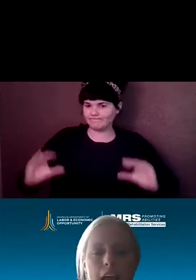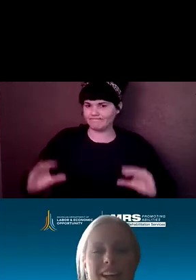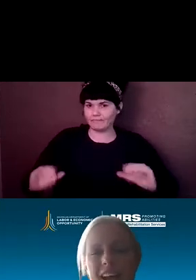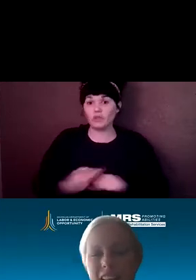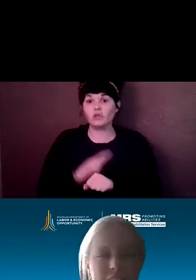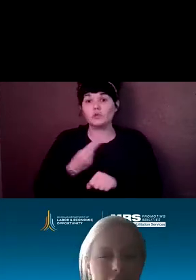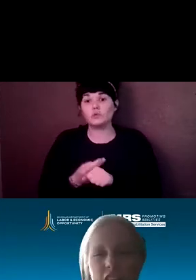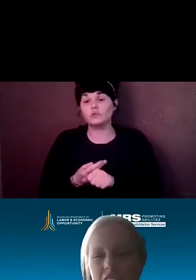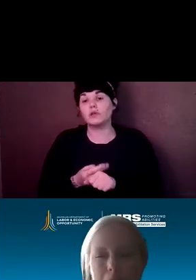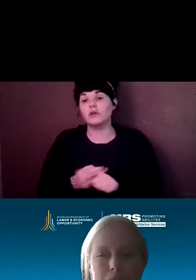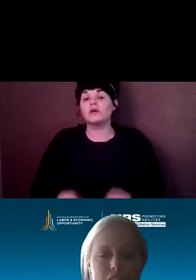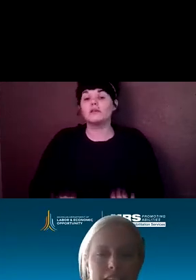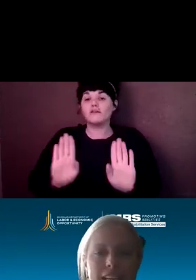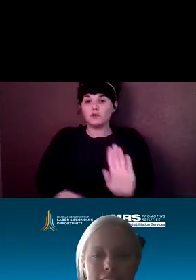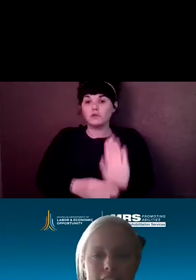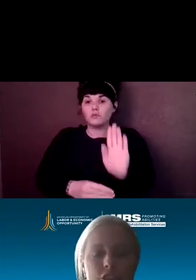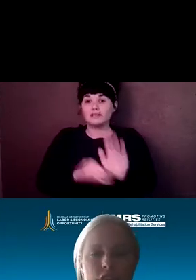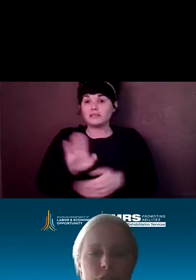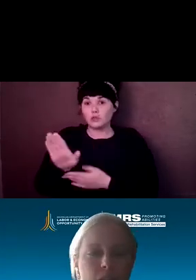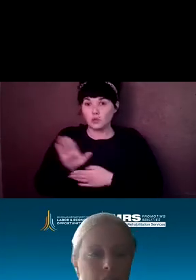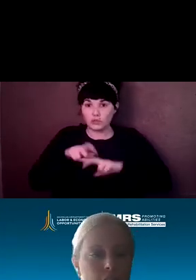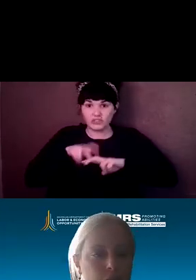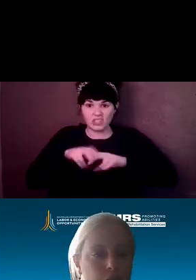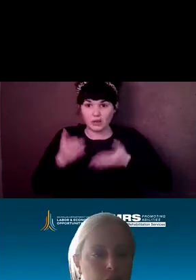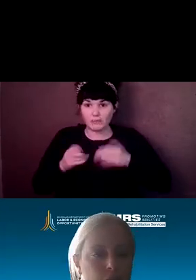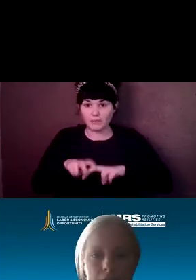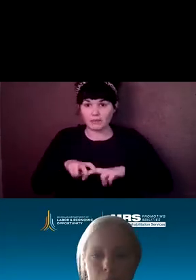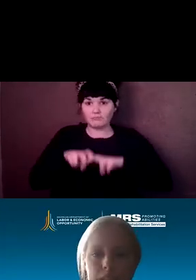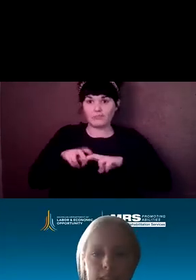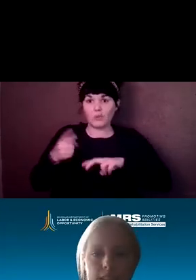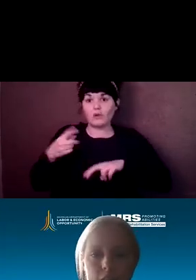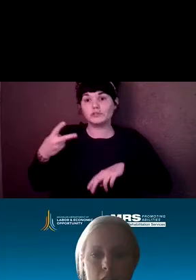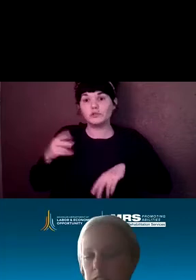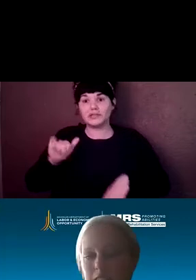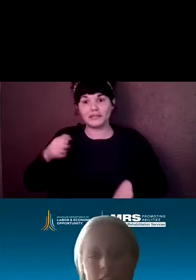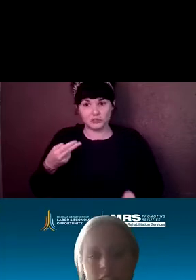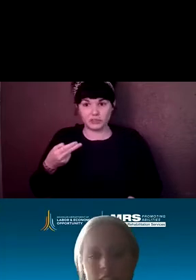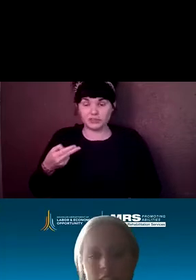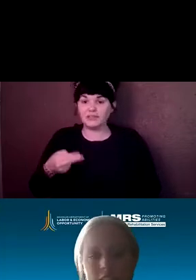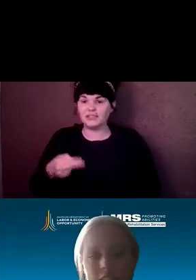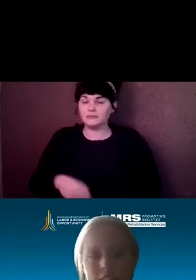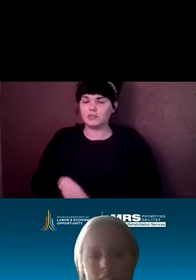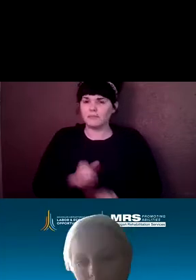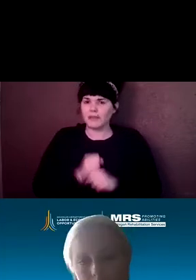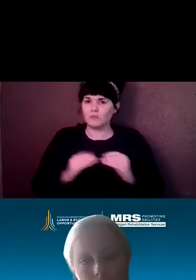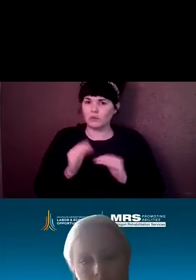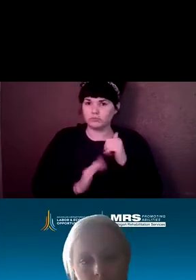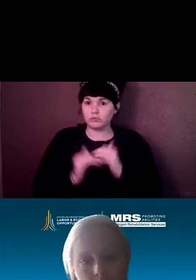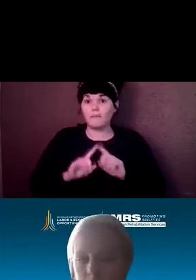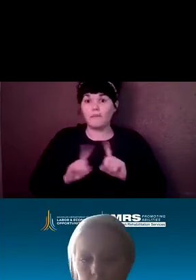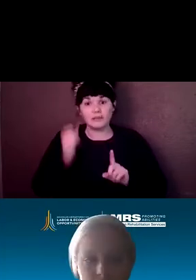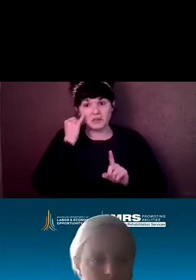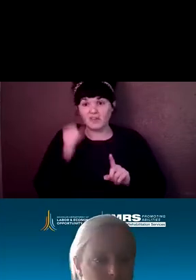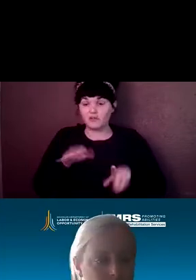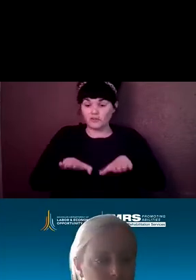and then elevate your chair maybe just an inch or two to compensate there. But as long as the feet are still flat on that